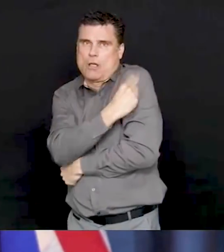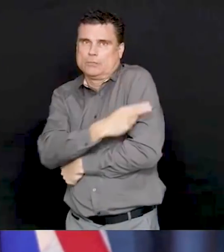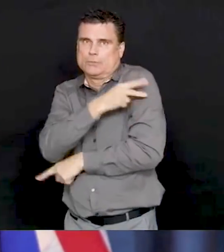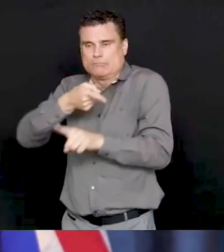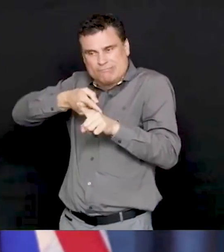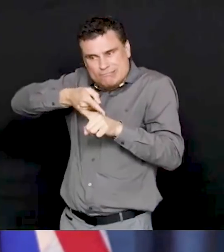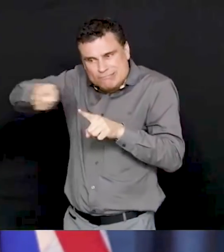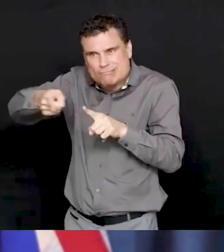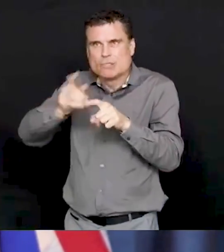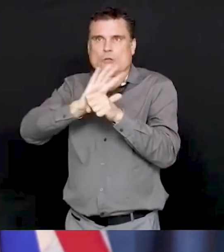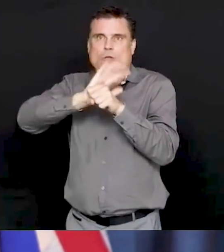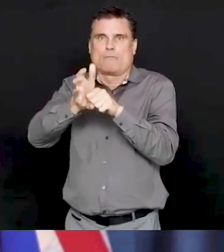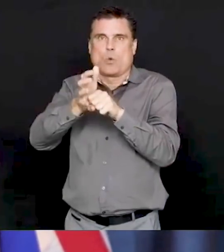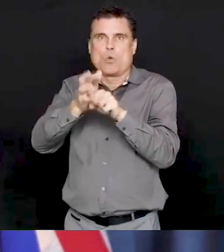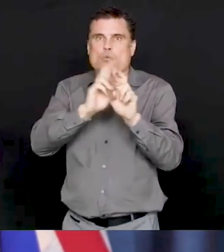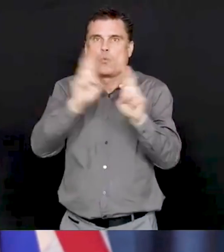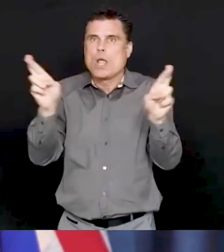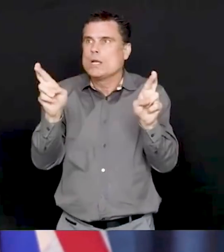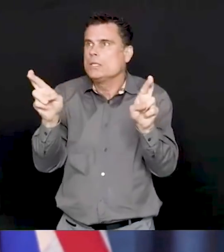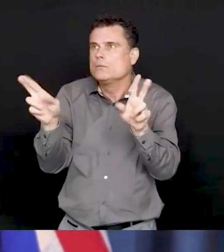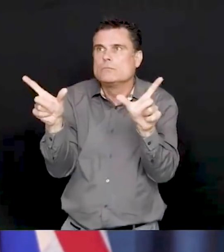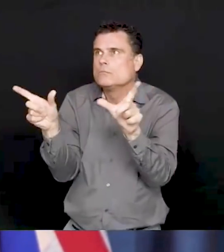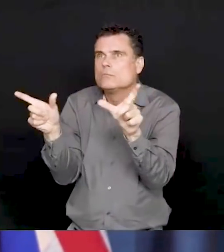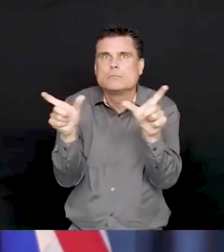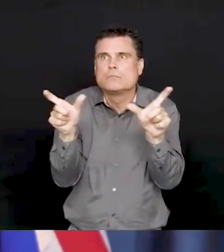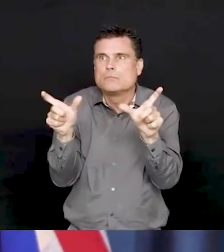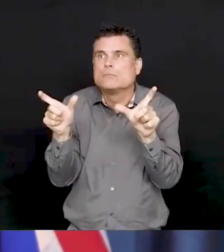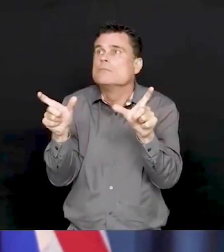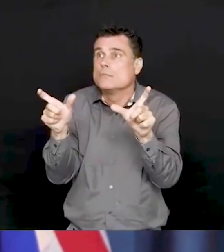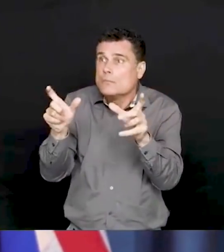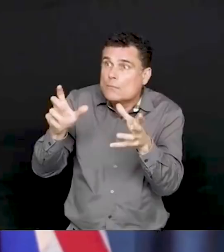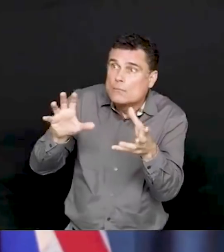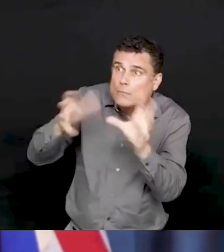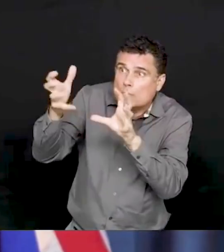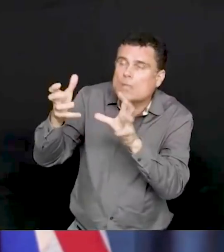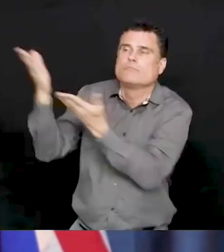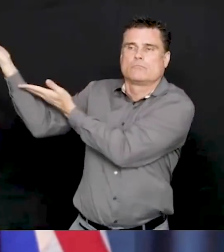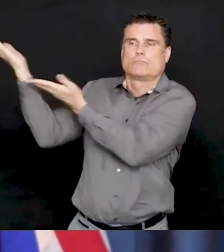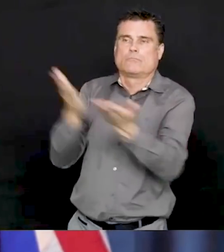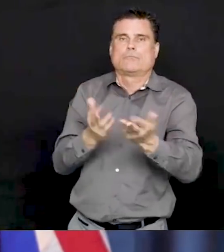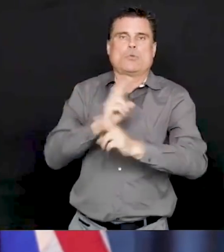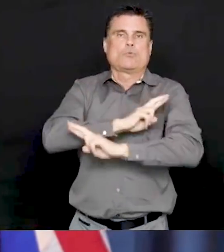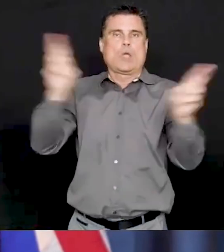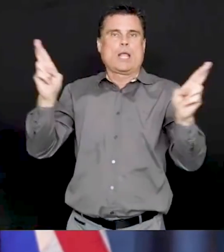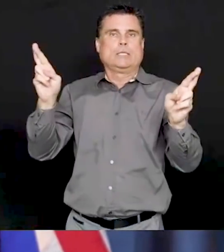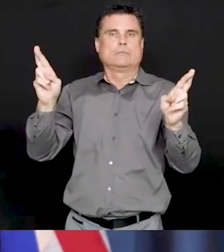people who have this disease, but also everybody else who needs our health system right now.